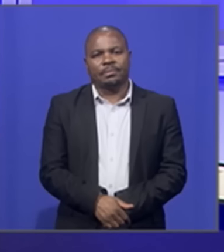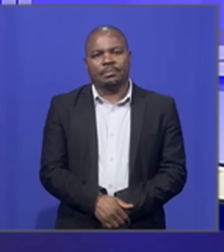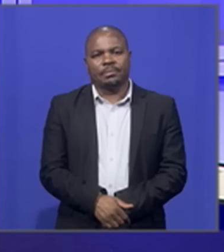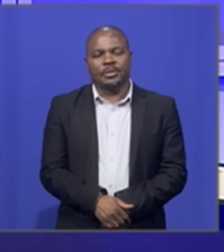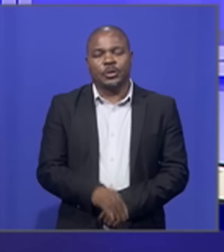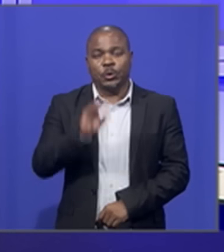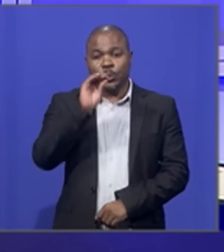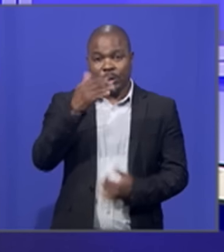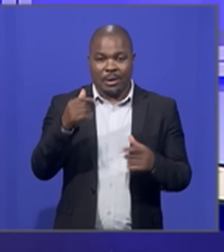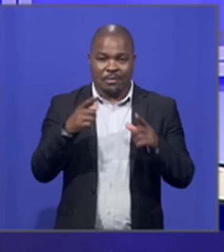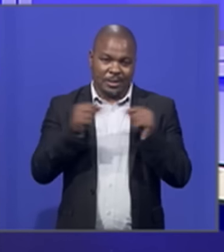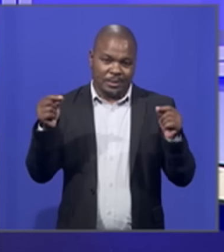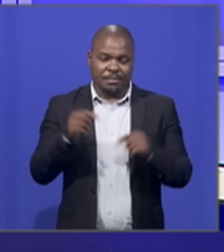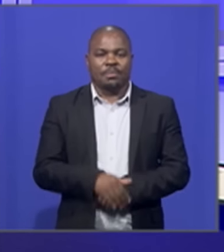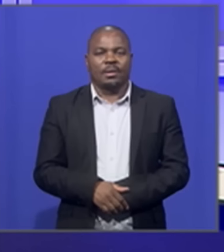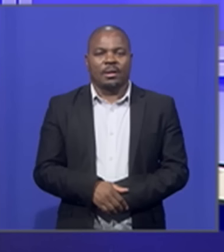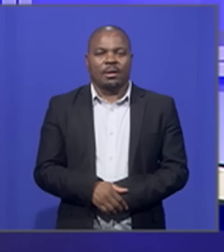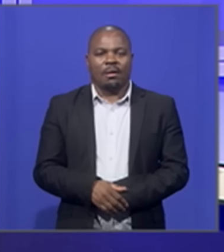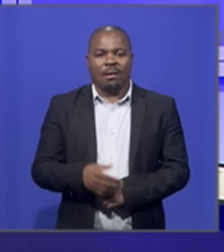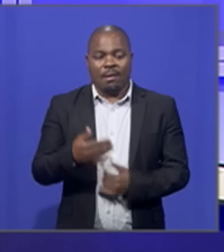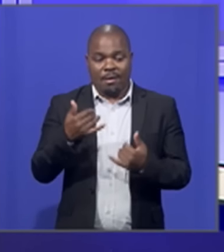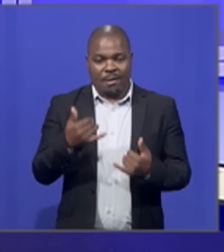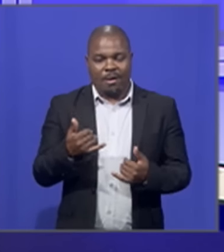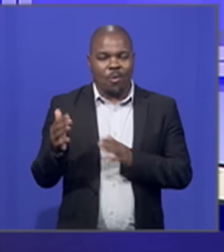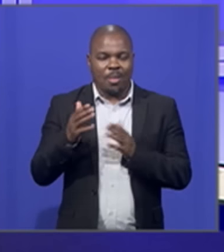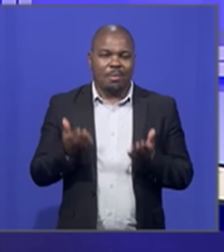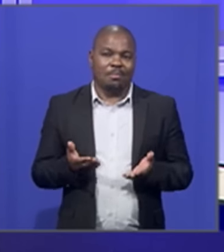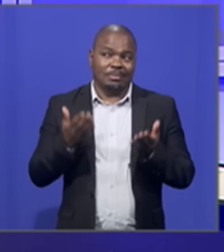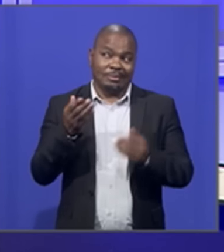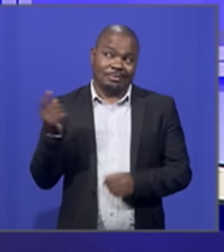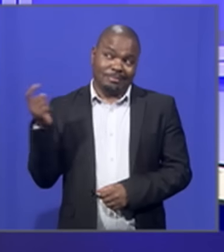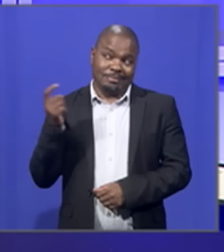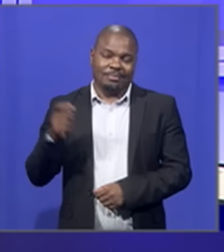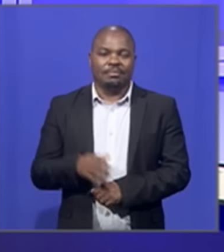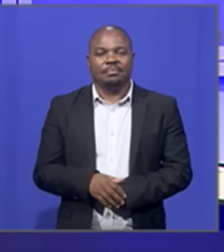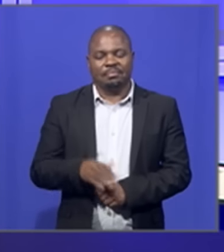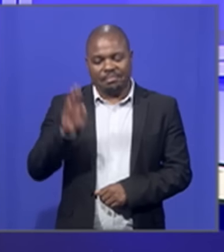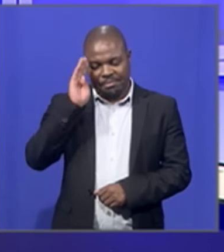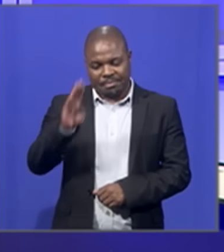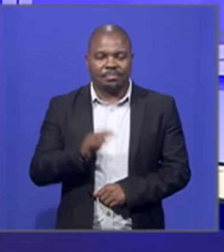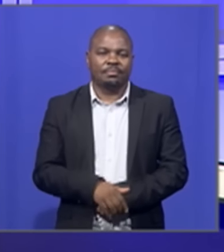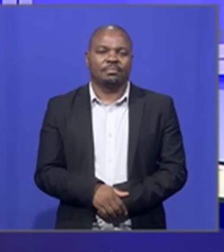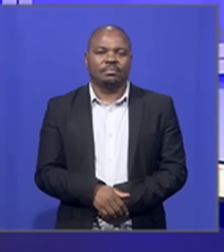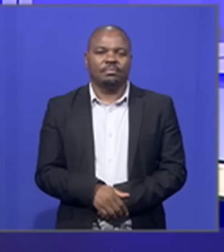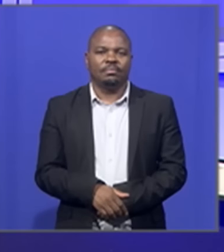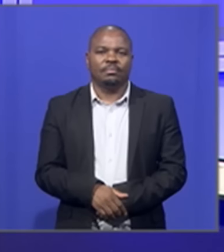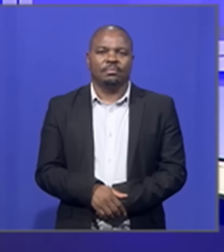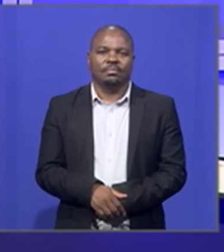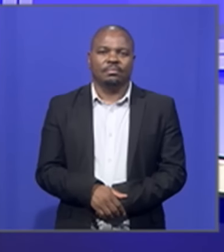Ba gešo di fela mo ga bjale go latela kakanyo ya boso ka kgaetšedi Mashibe Kganyago. Gabotse.